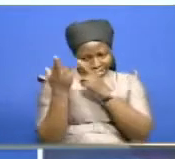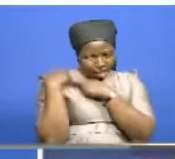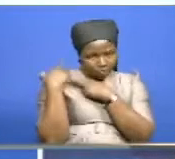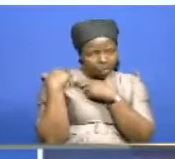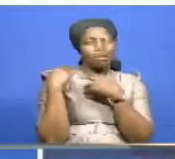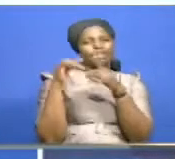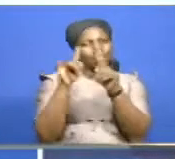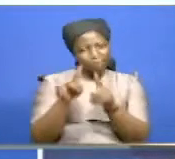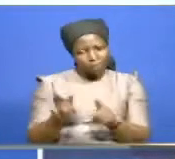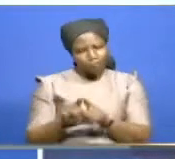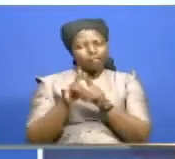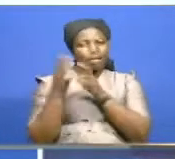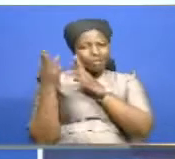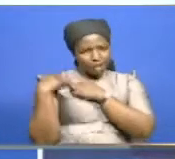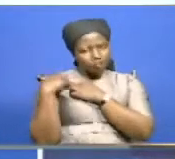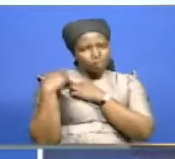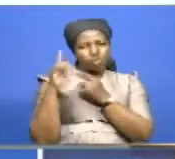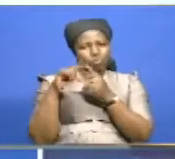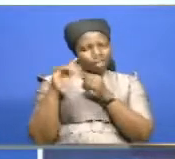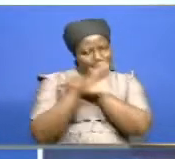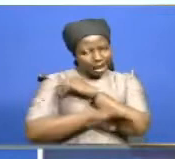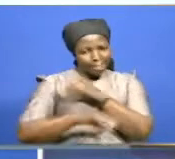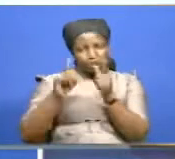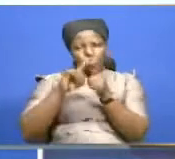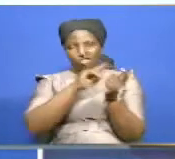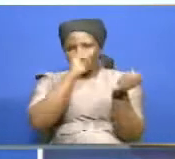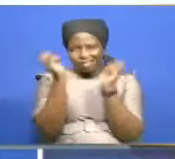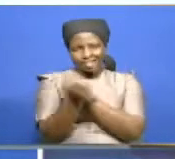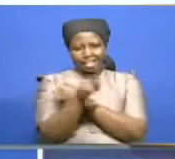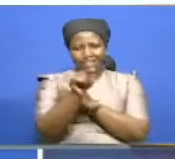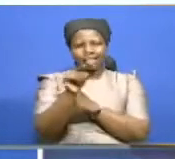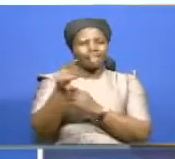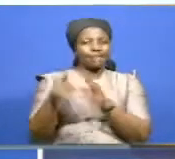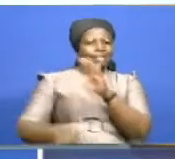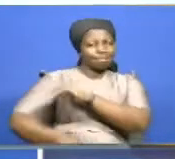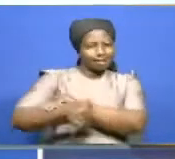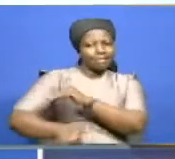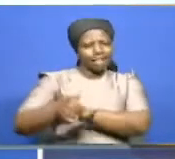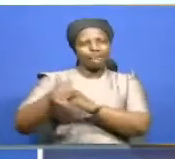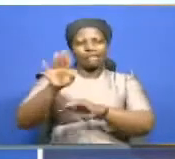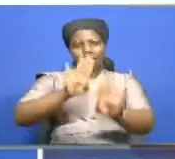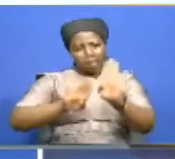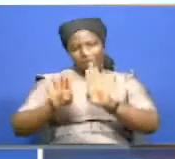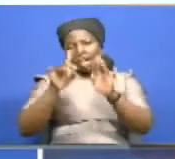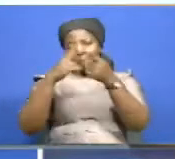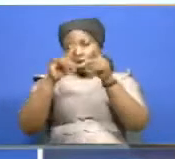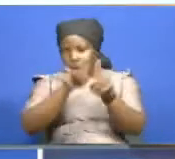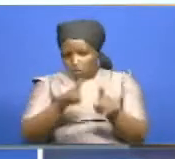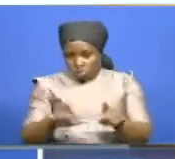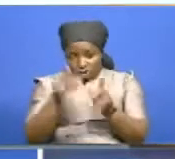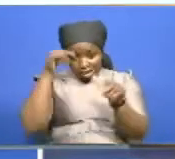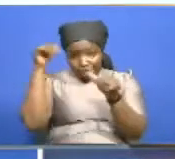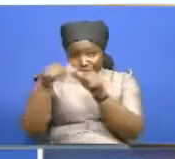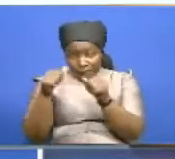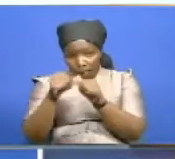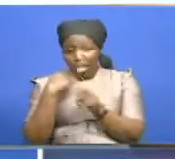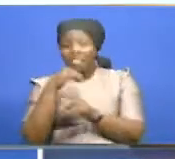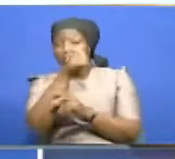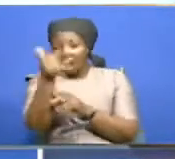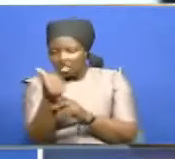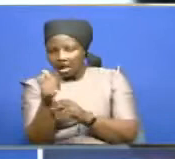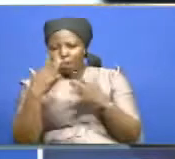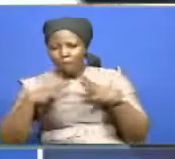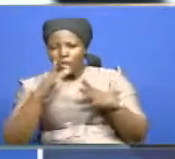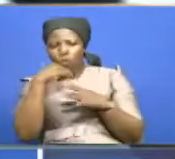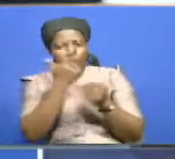in reversing this dangerous trend. Moreover, be aware of some elements who would stop at nothing to